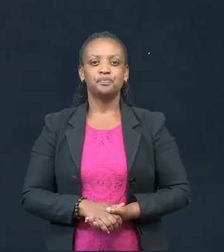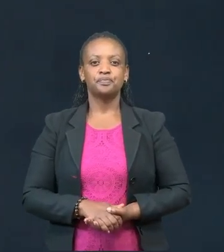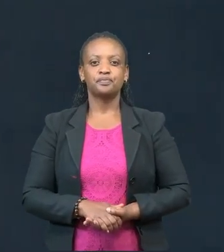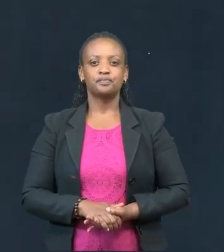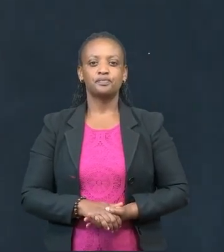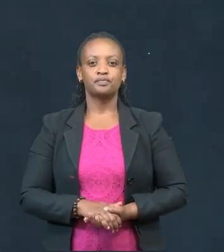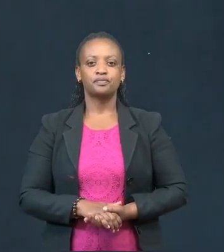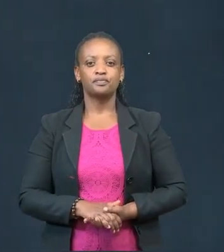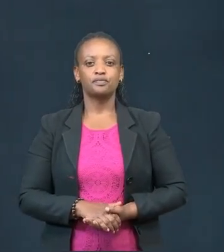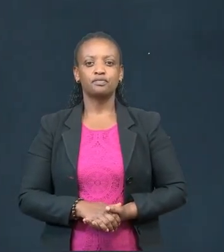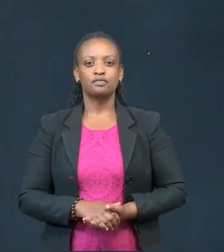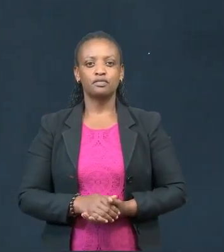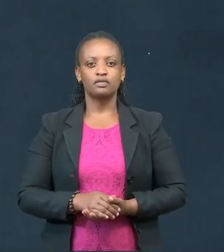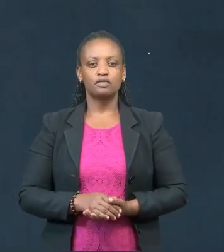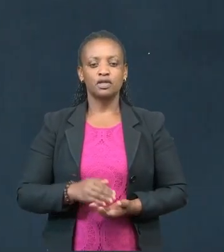milliliters.